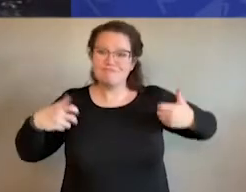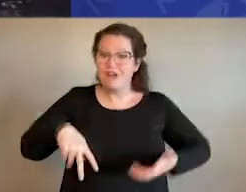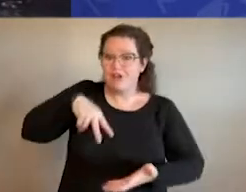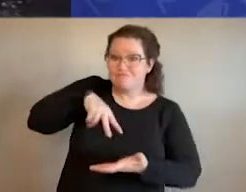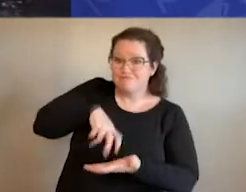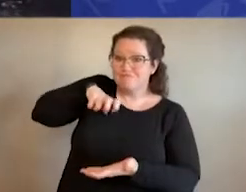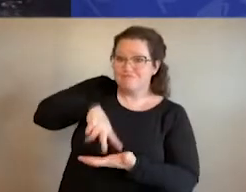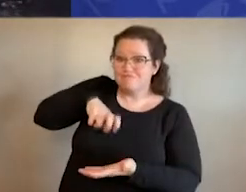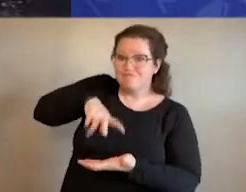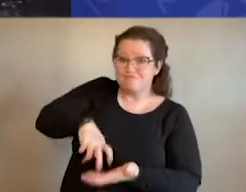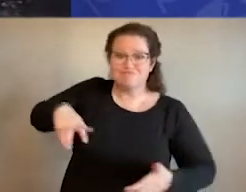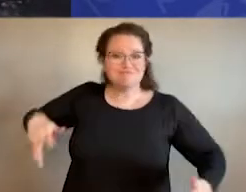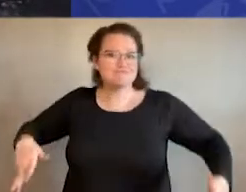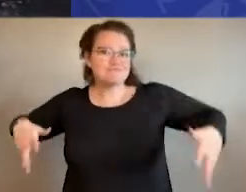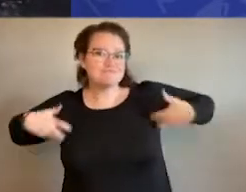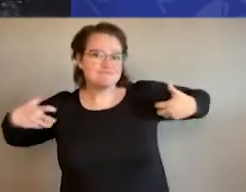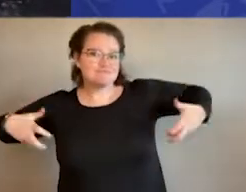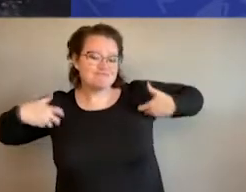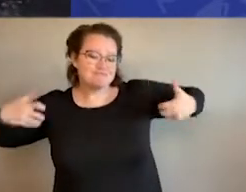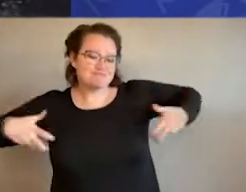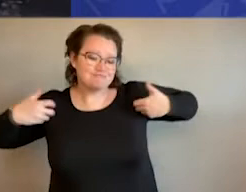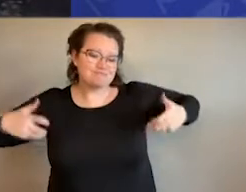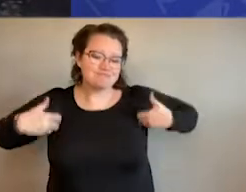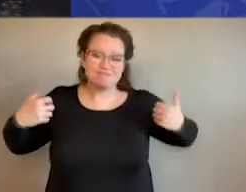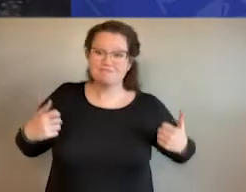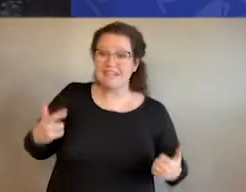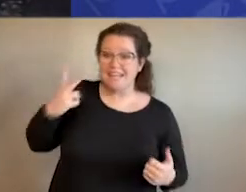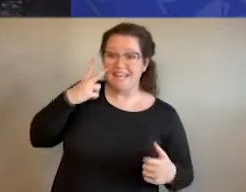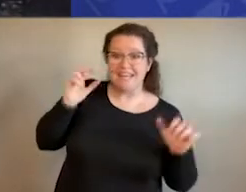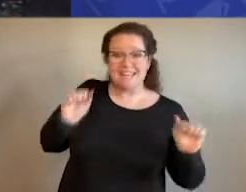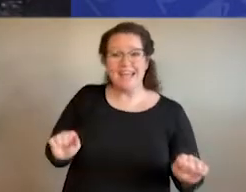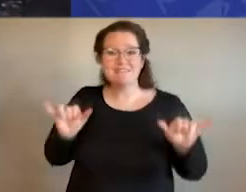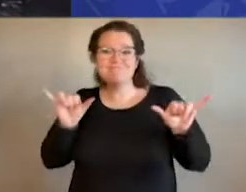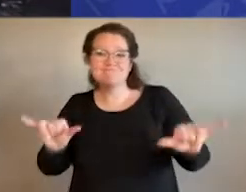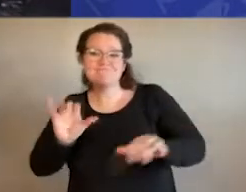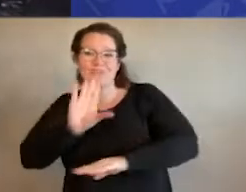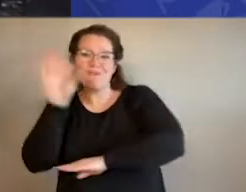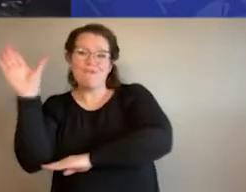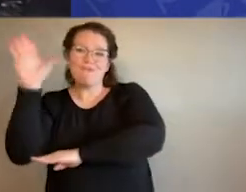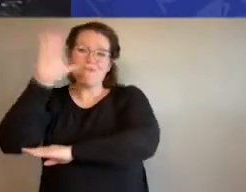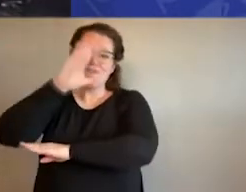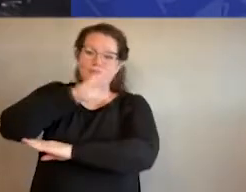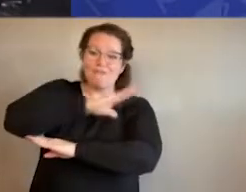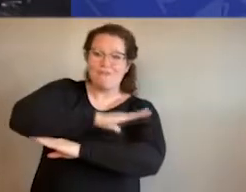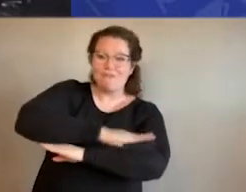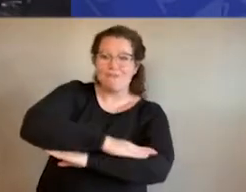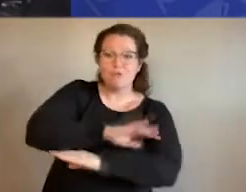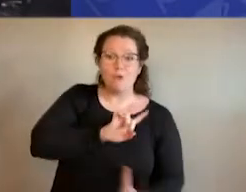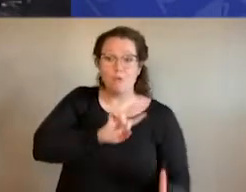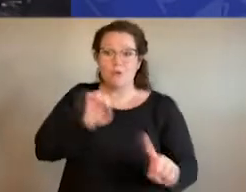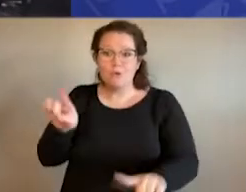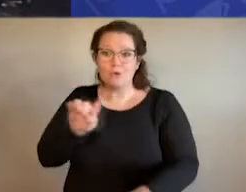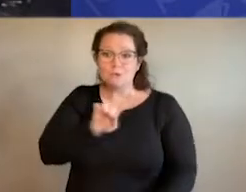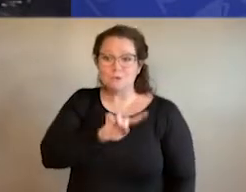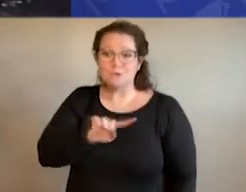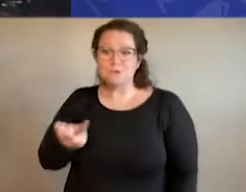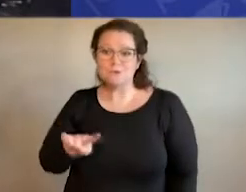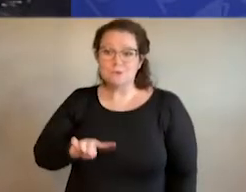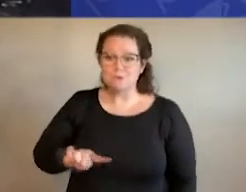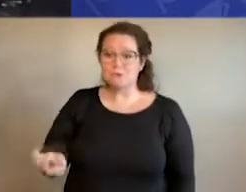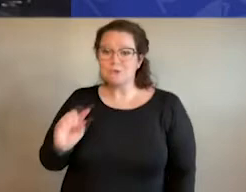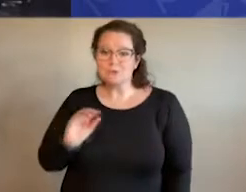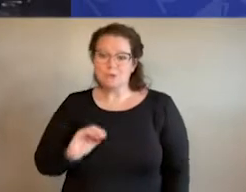Jumping all around and scratch, scratch, scratching. We can stay all day. We're going to the zoo,